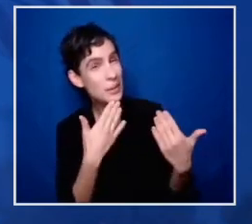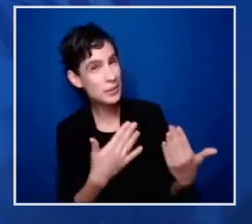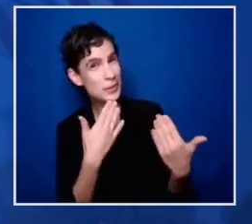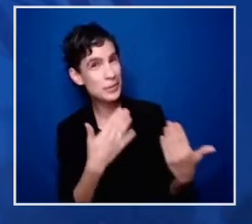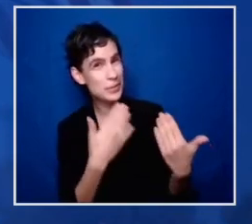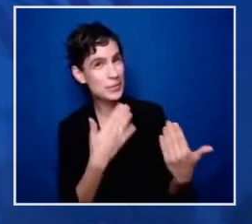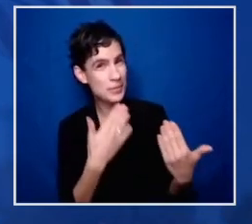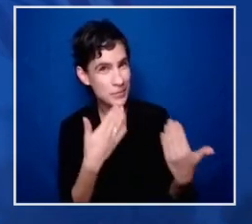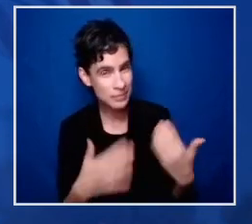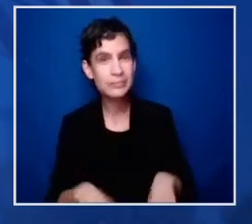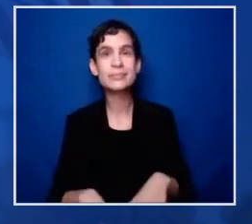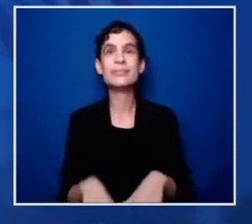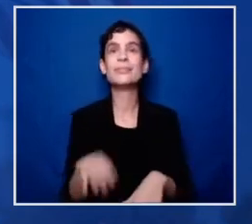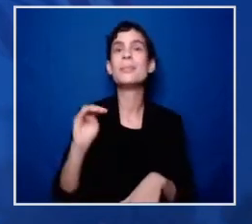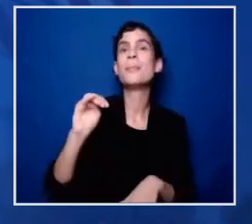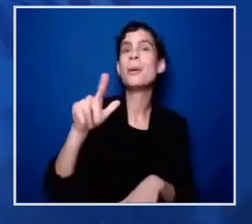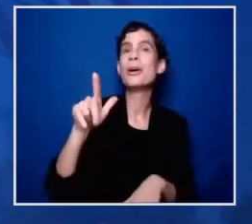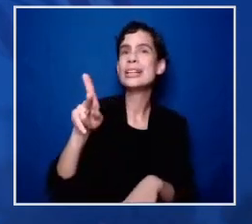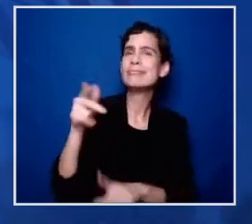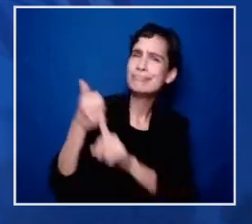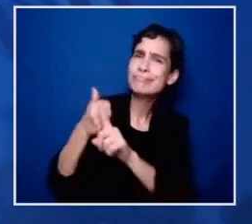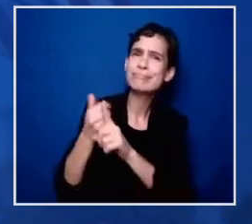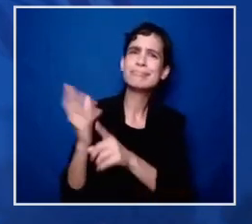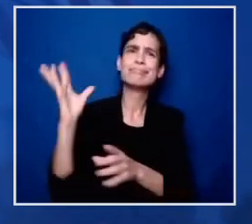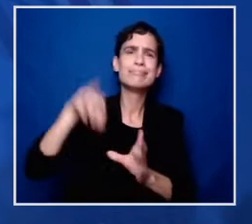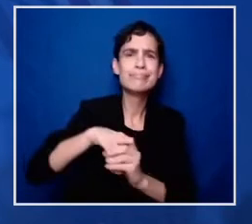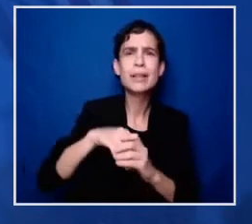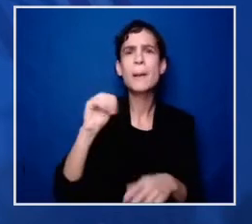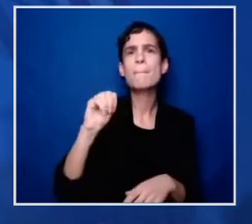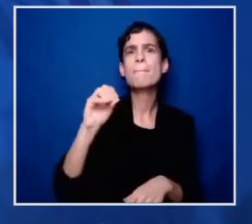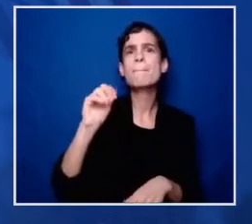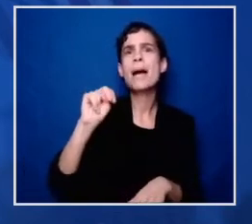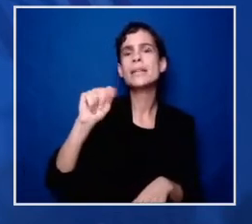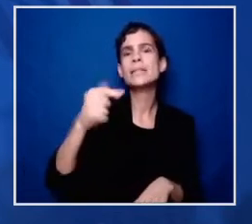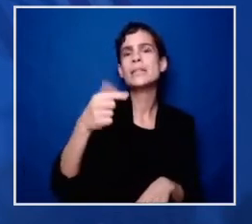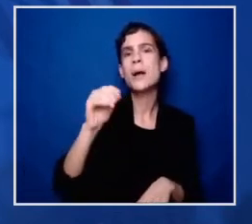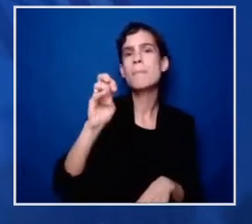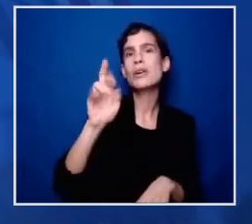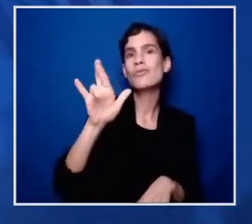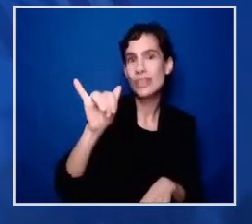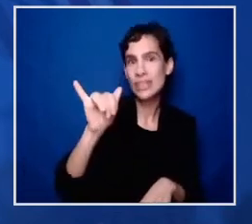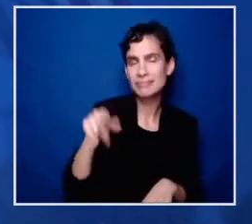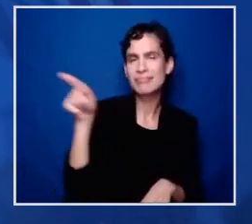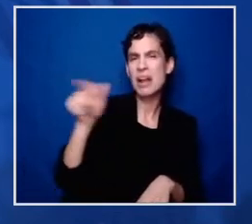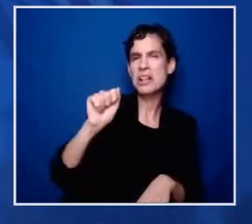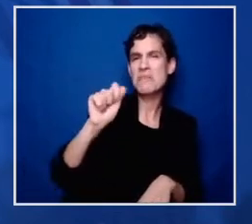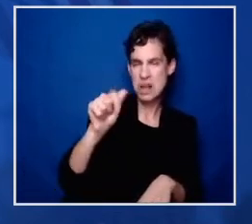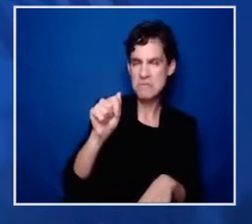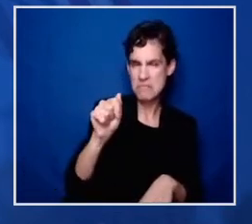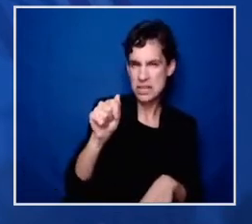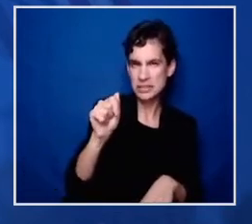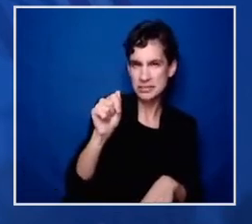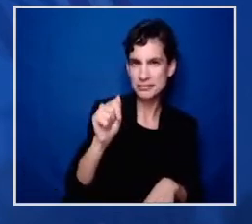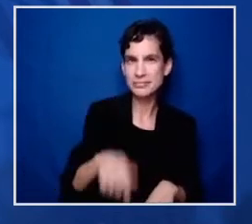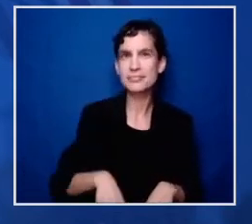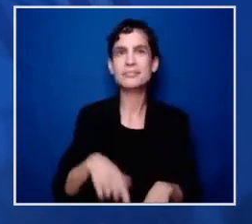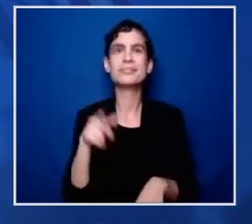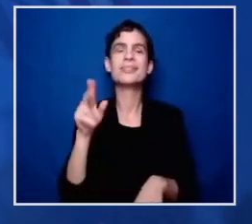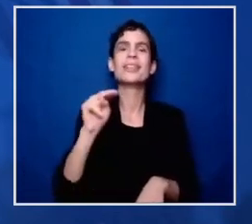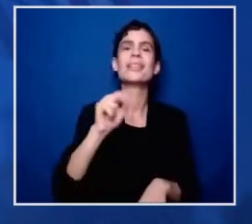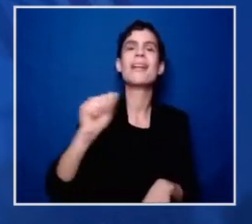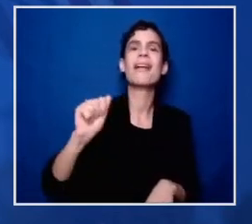that all these years later, Dr. King's words and deeds continue to guide their work. Yes, it's so great